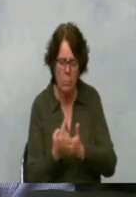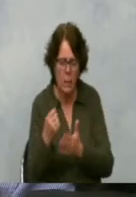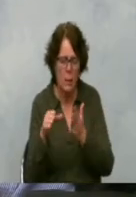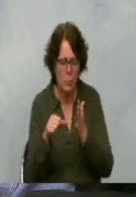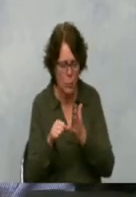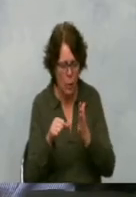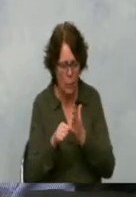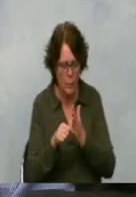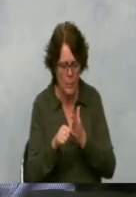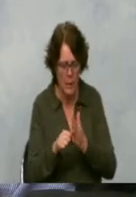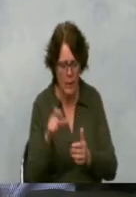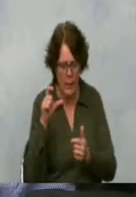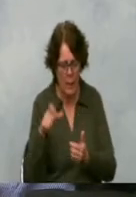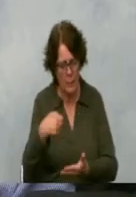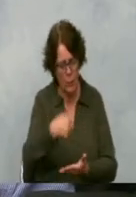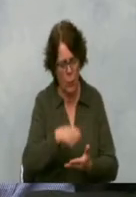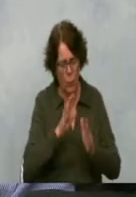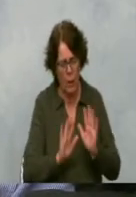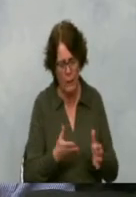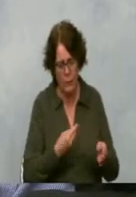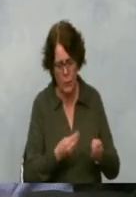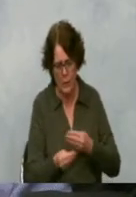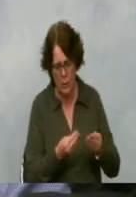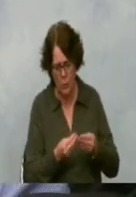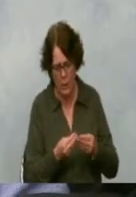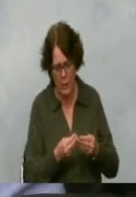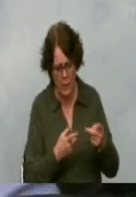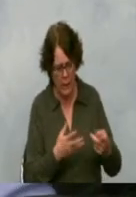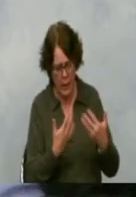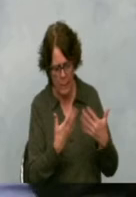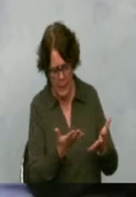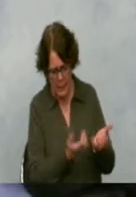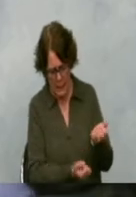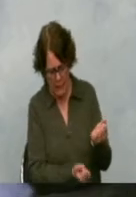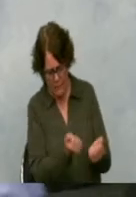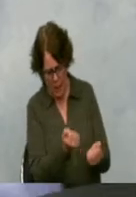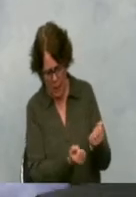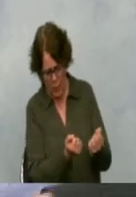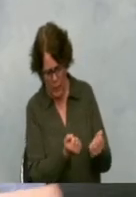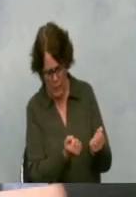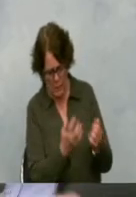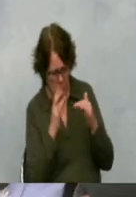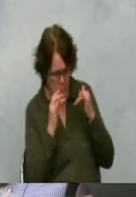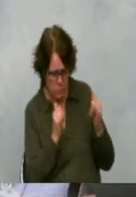capital budget will need to deal with? Has that been quantified and evaluated at all?